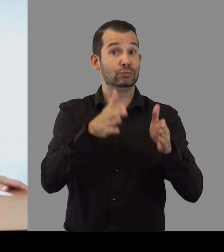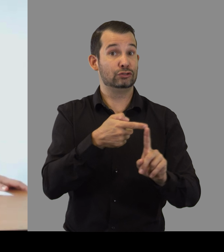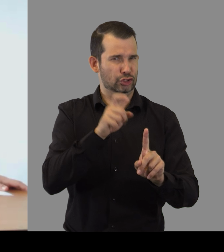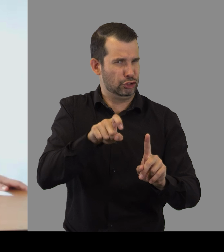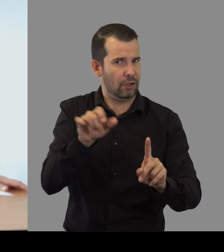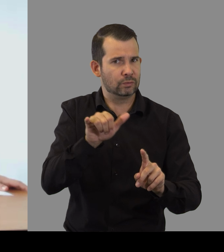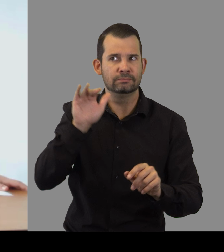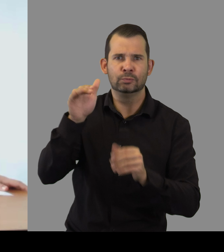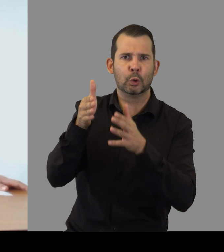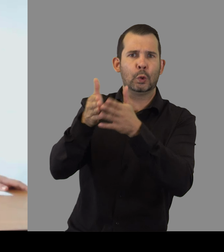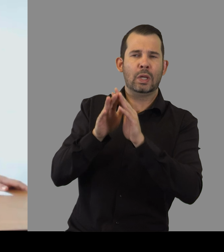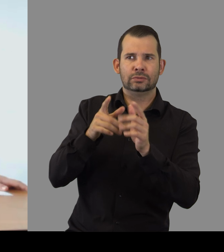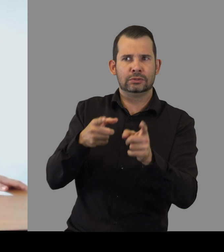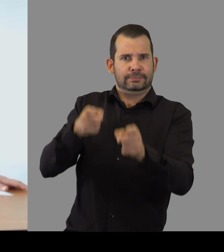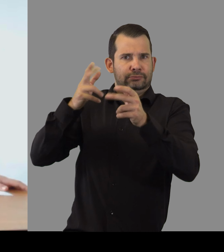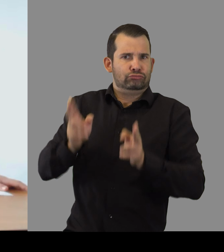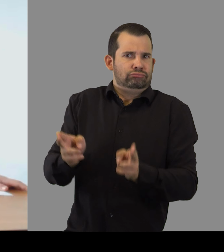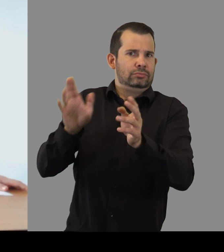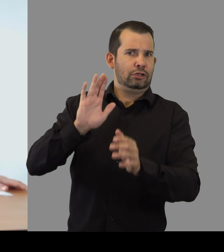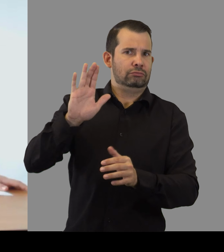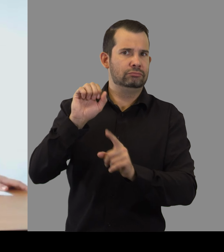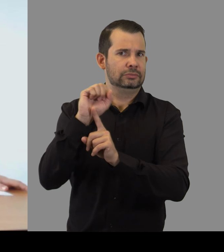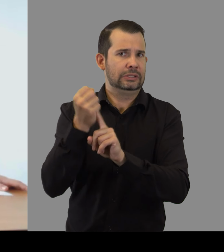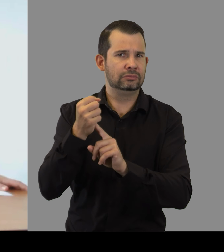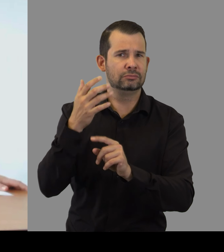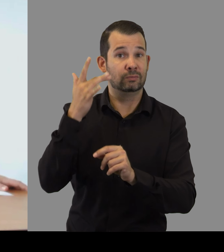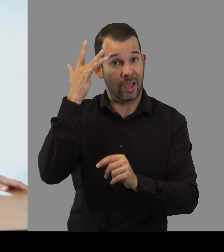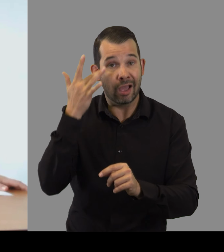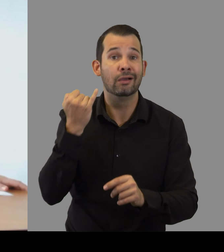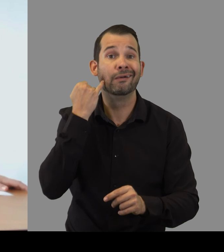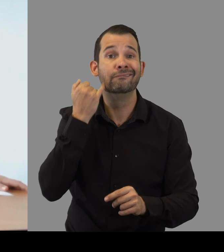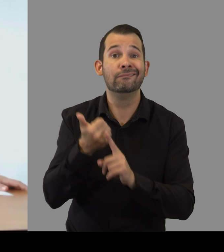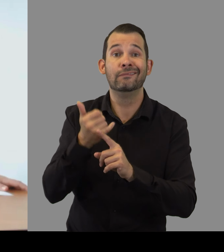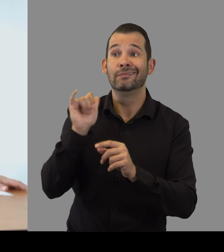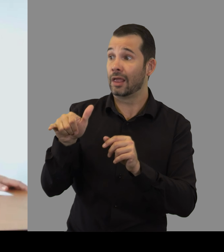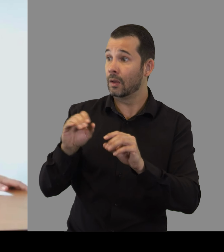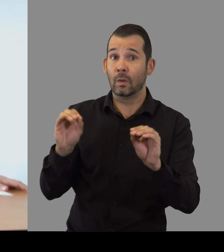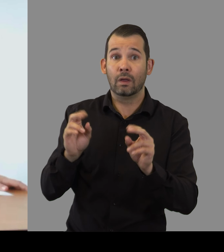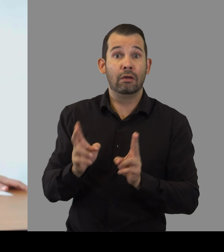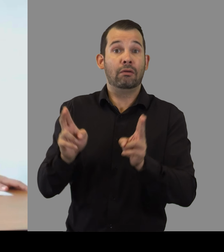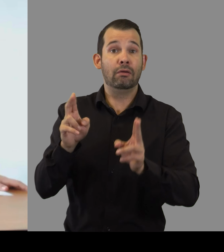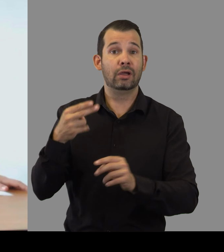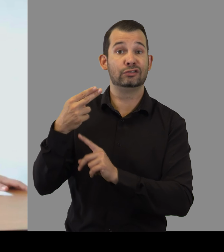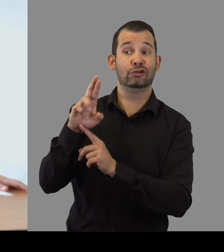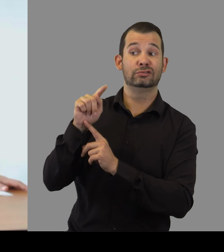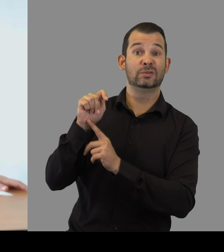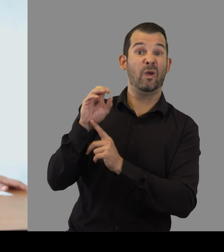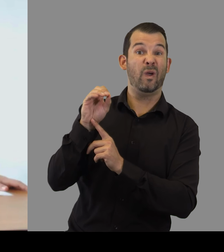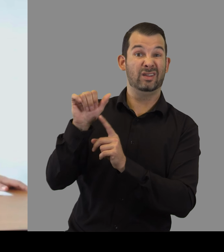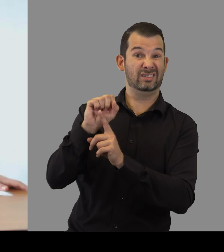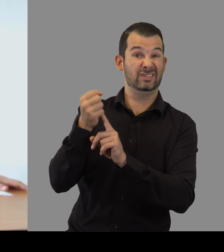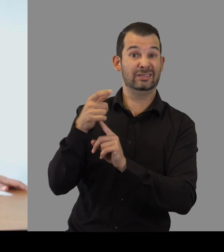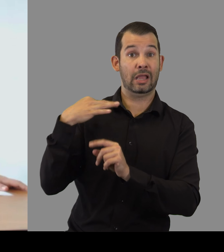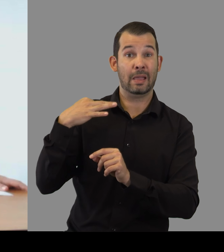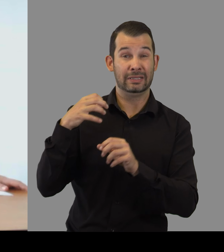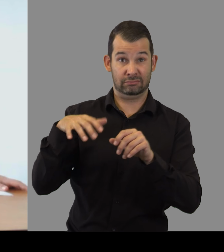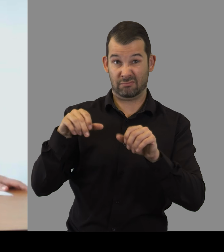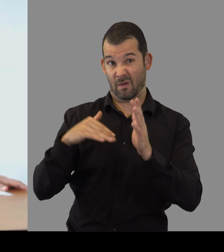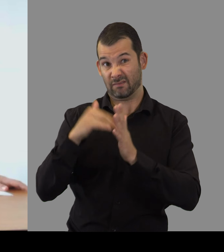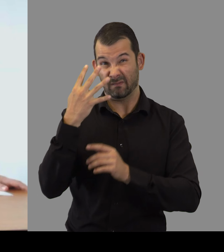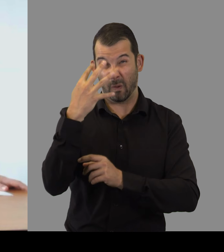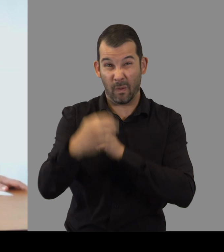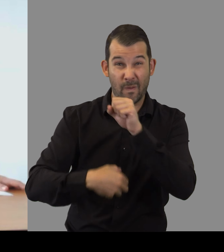An individual should also request to expedite their case, because without being expedited,